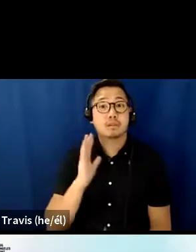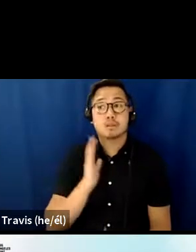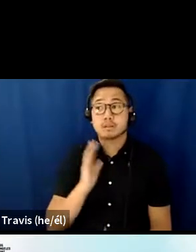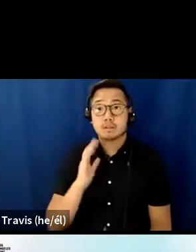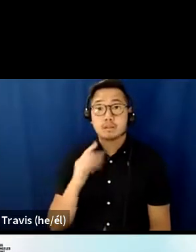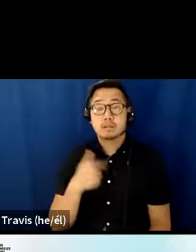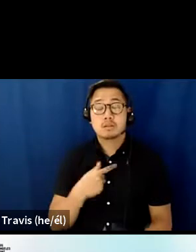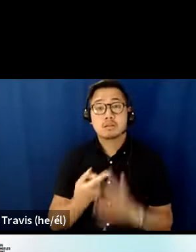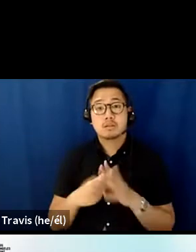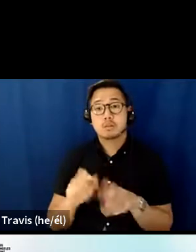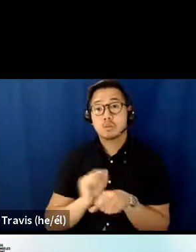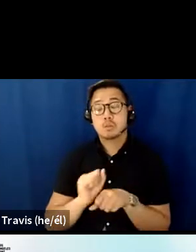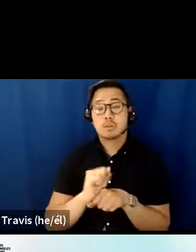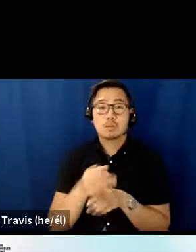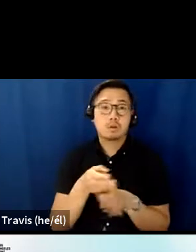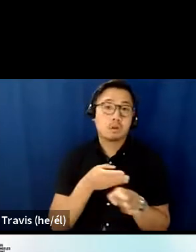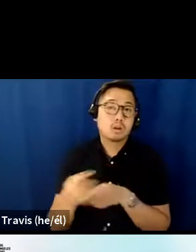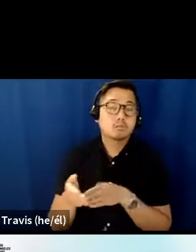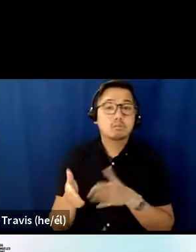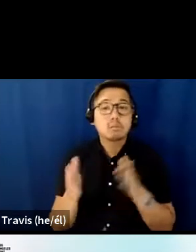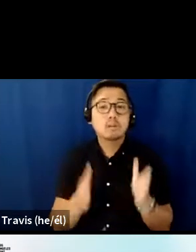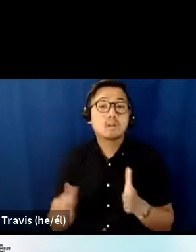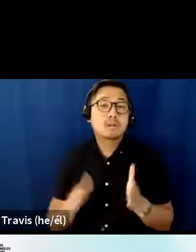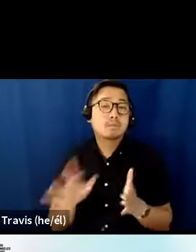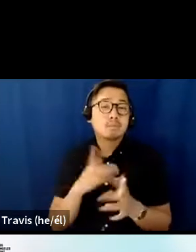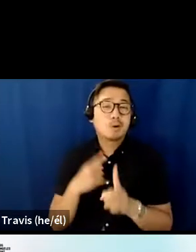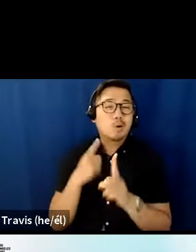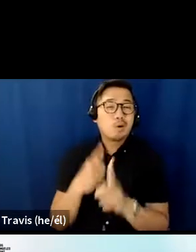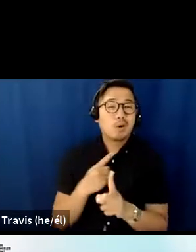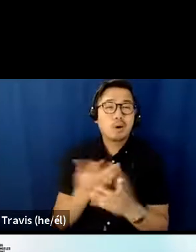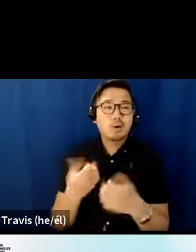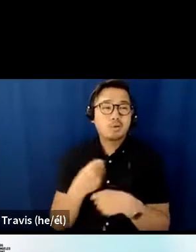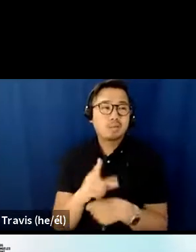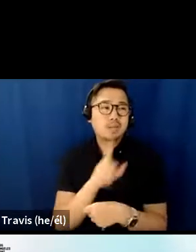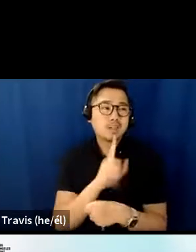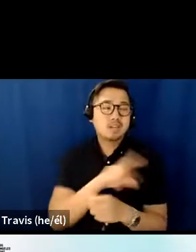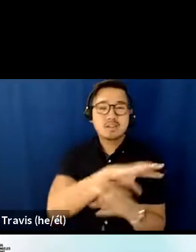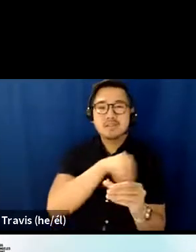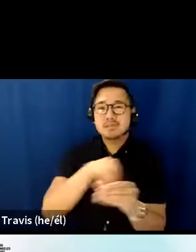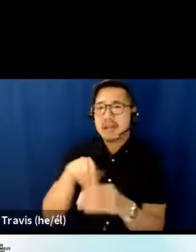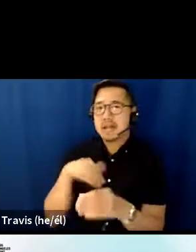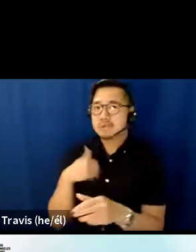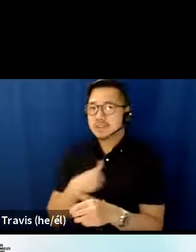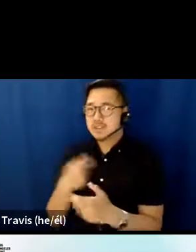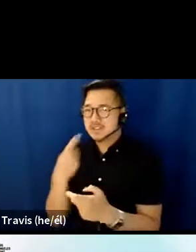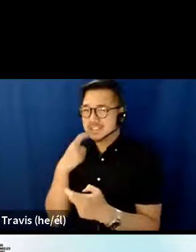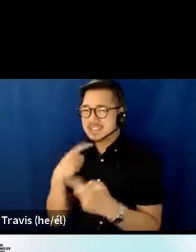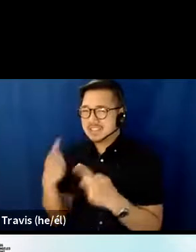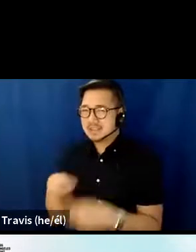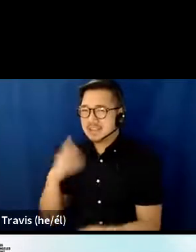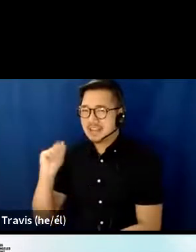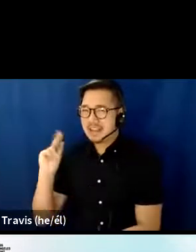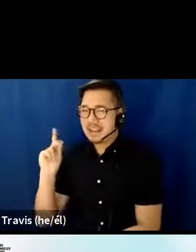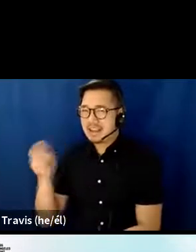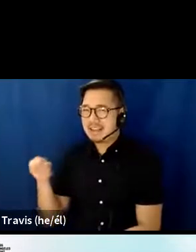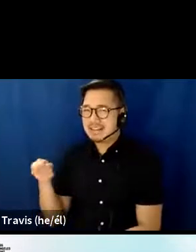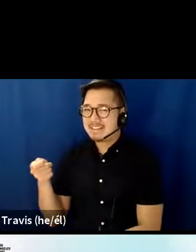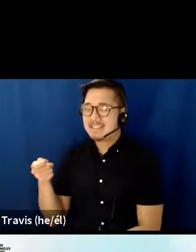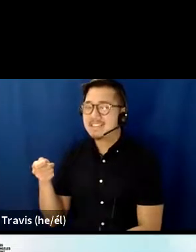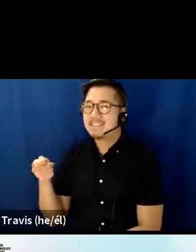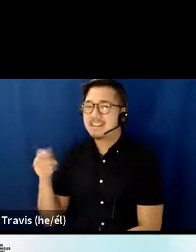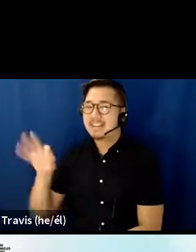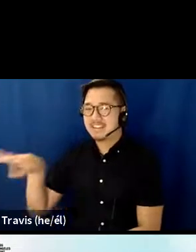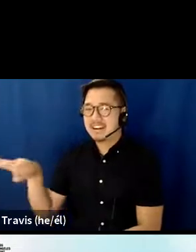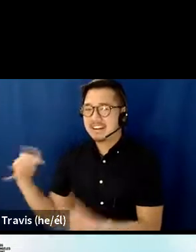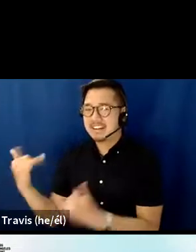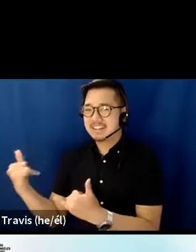really wanted to focus on being included. Everyone, sorry, that's the air fryer. having a voice,